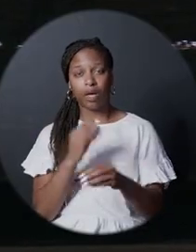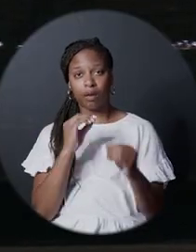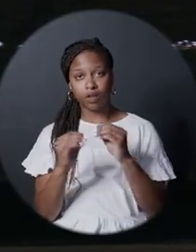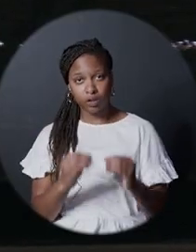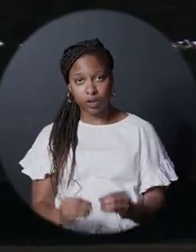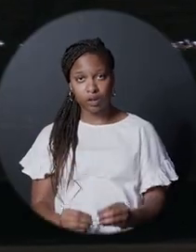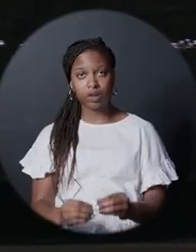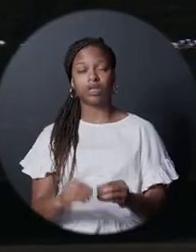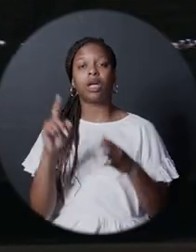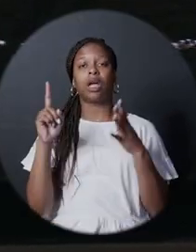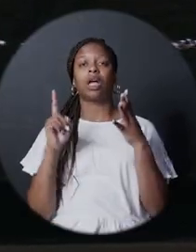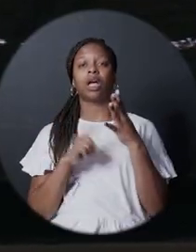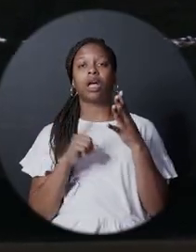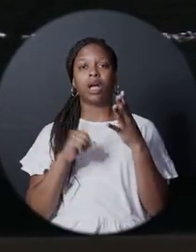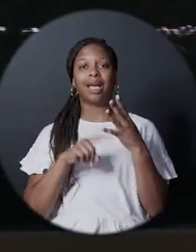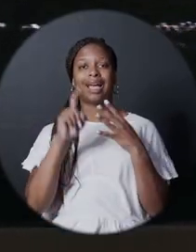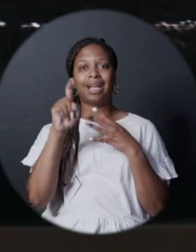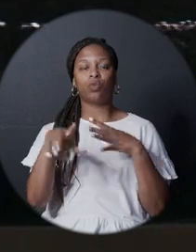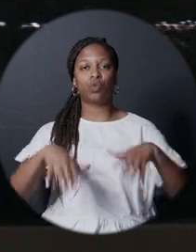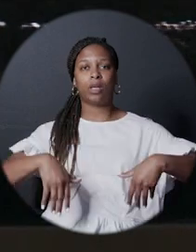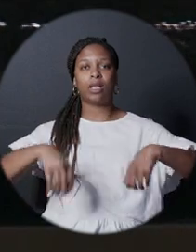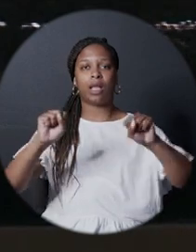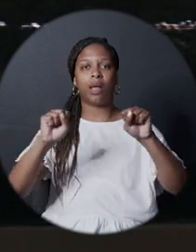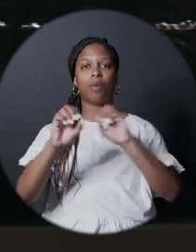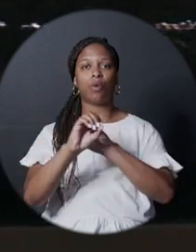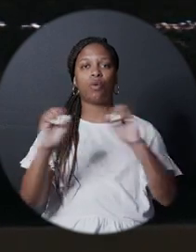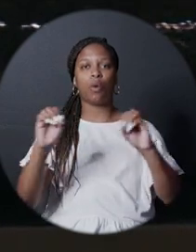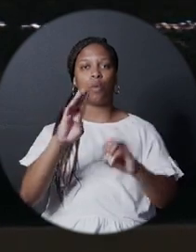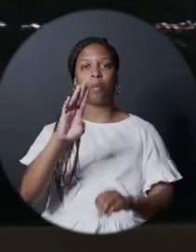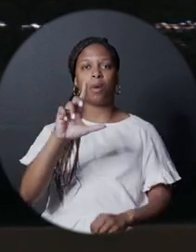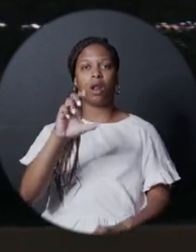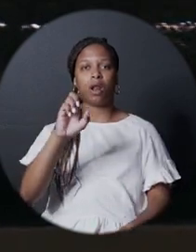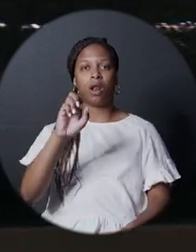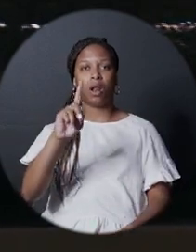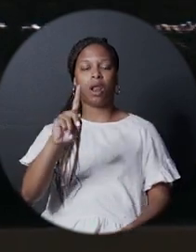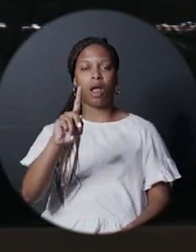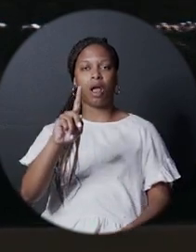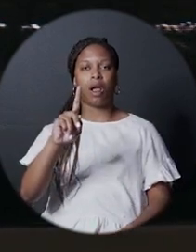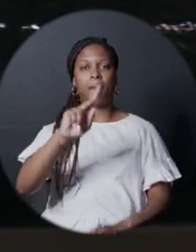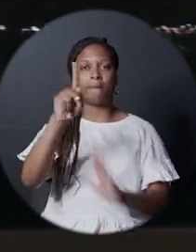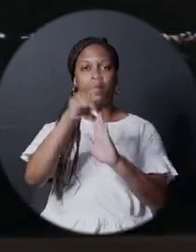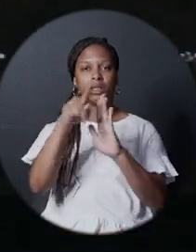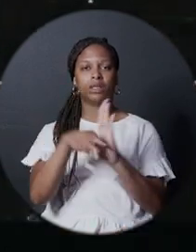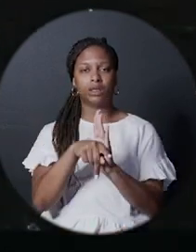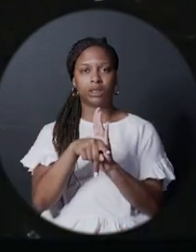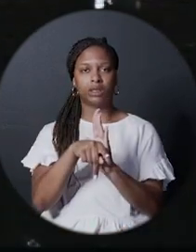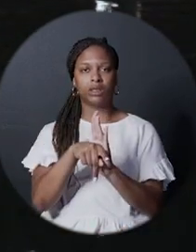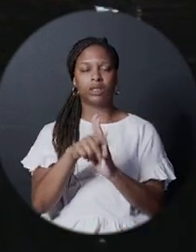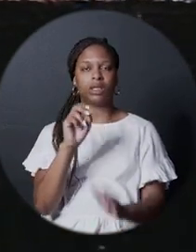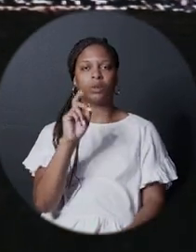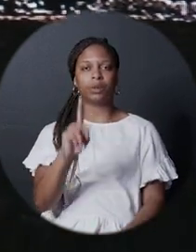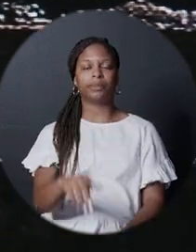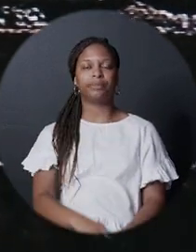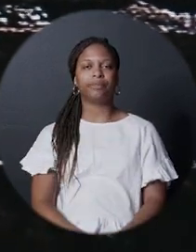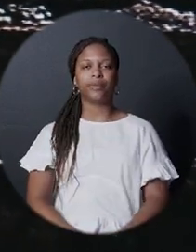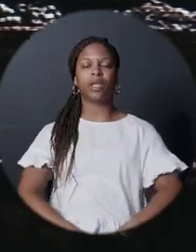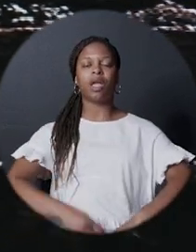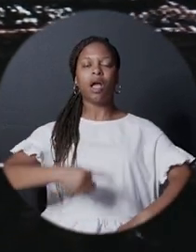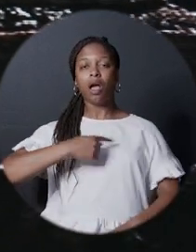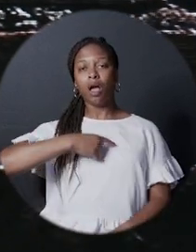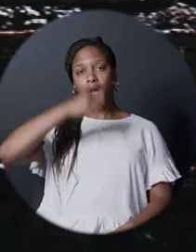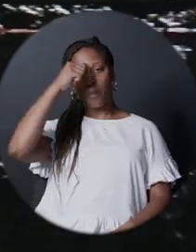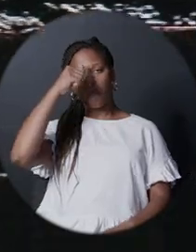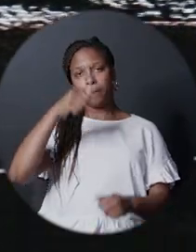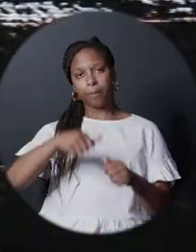figure out how to adjust, I need you to adopt a no-blocking policy. All